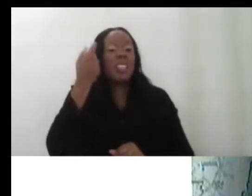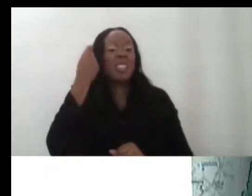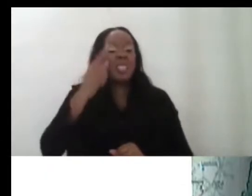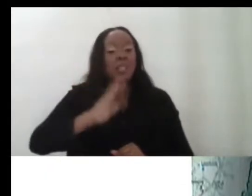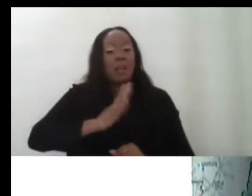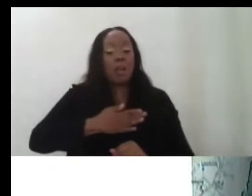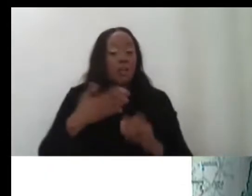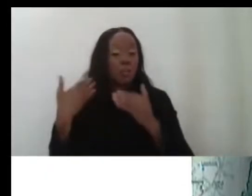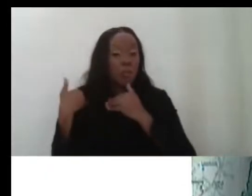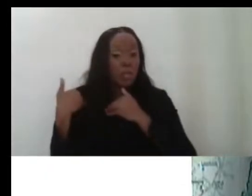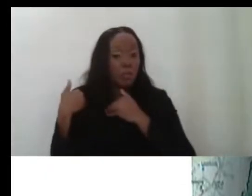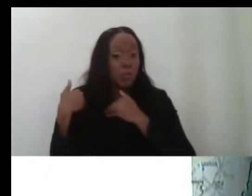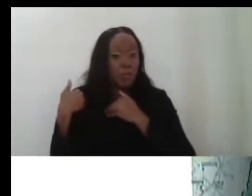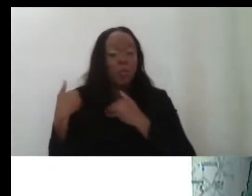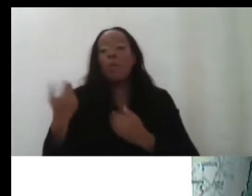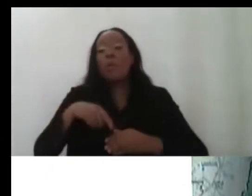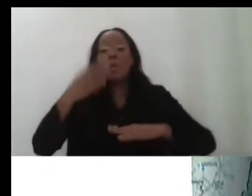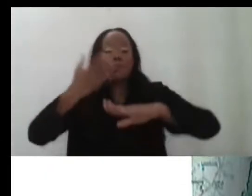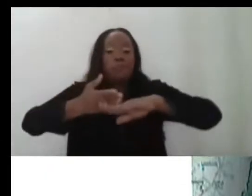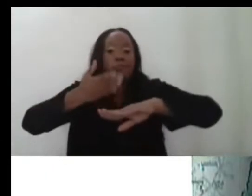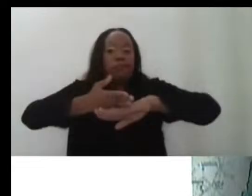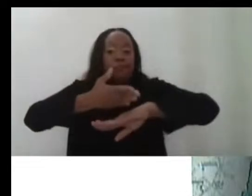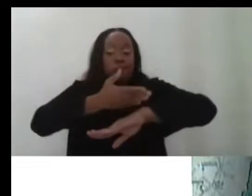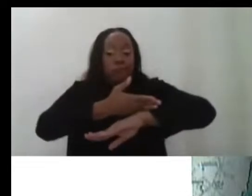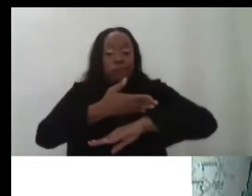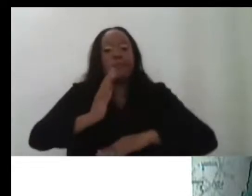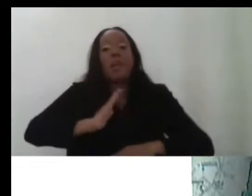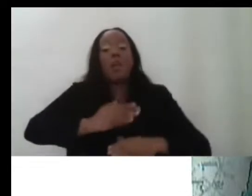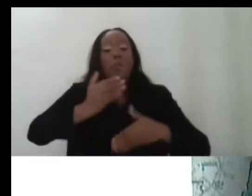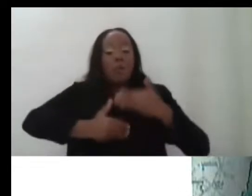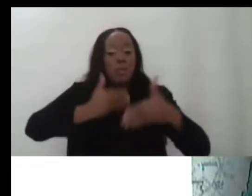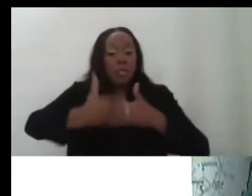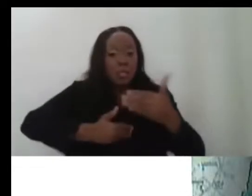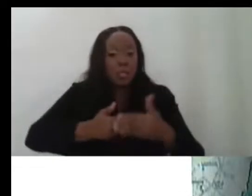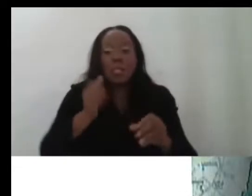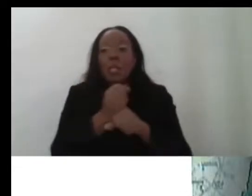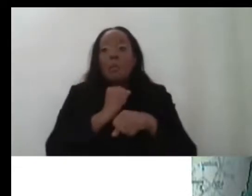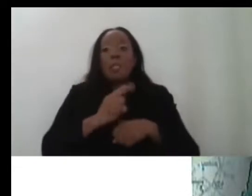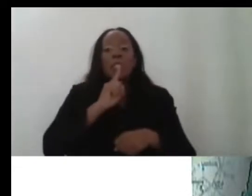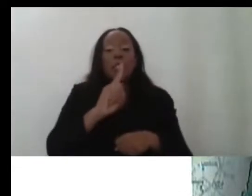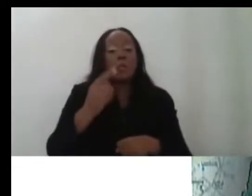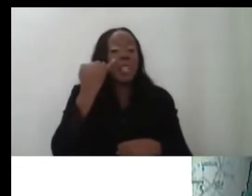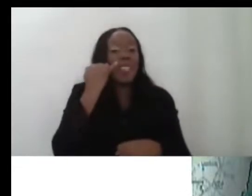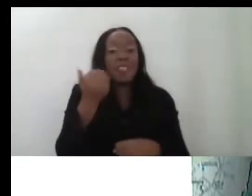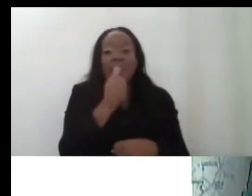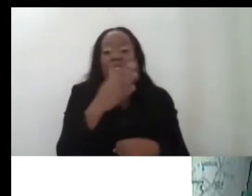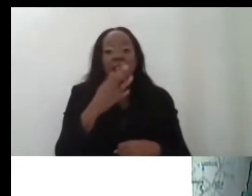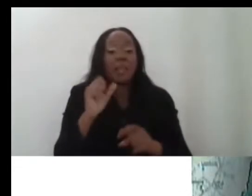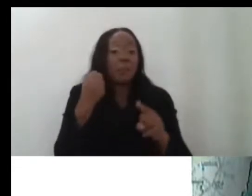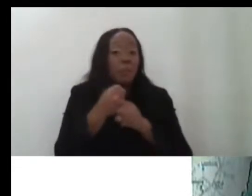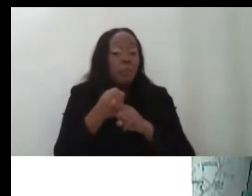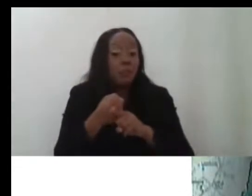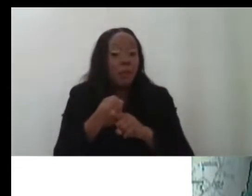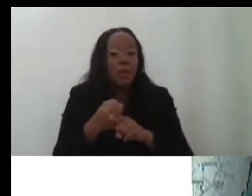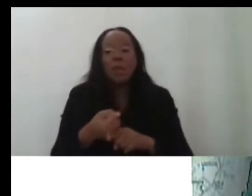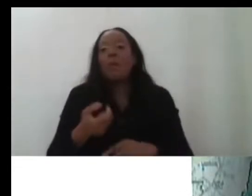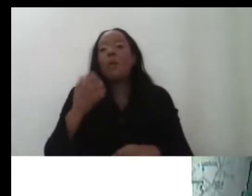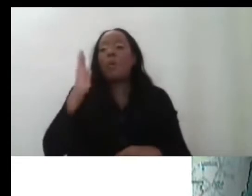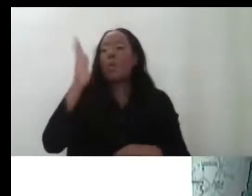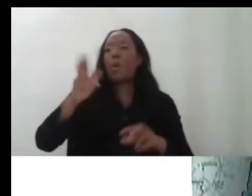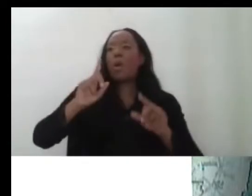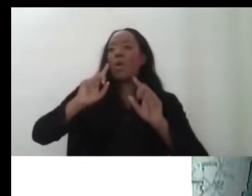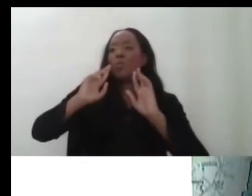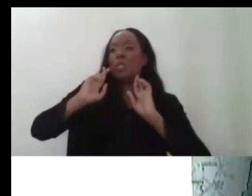disaster planning and business recovery processes to ensure that even in the event of a disaster, our response is swift and our